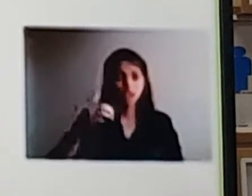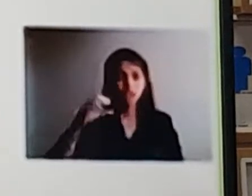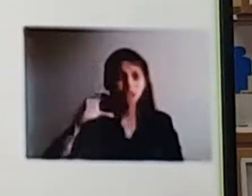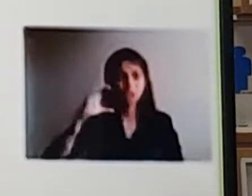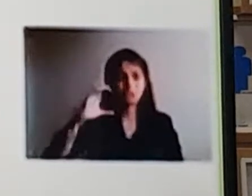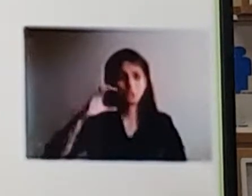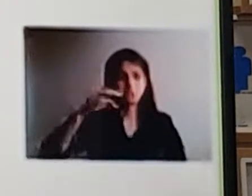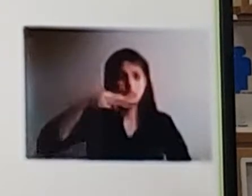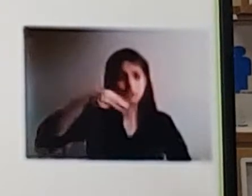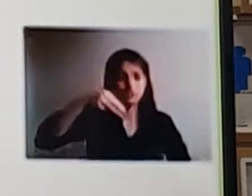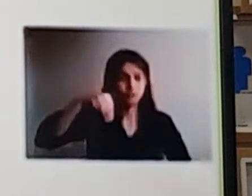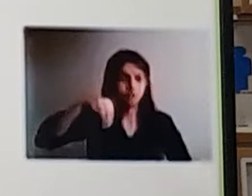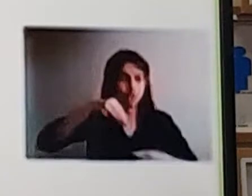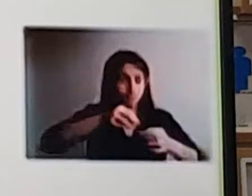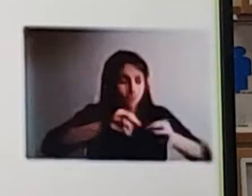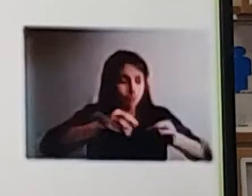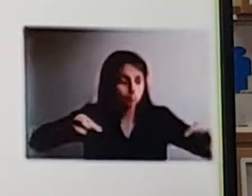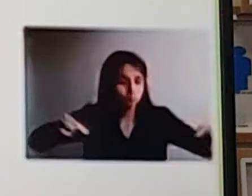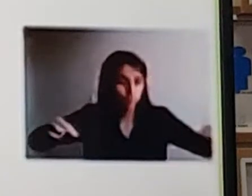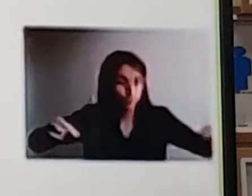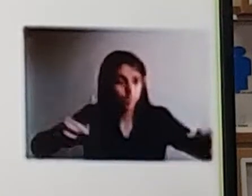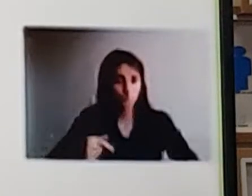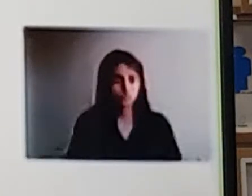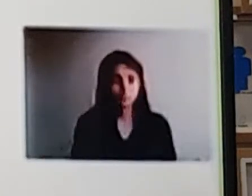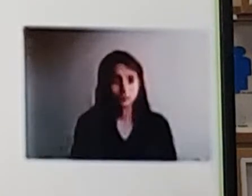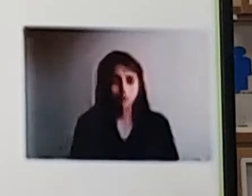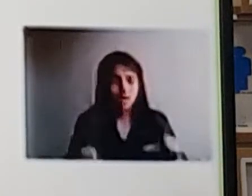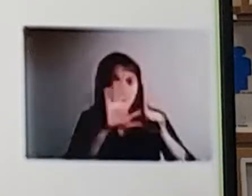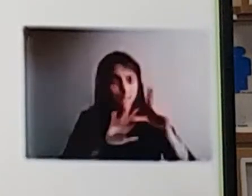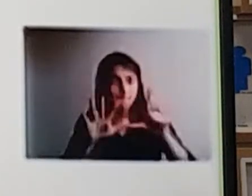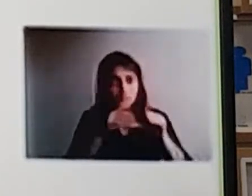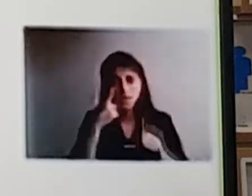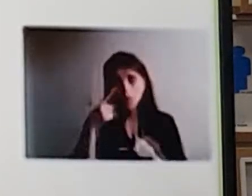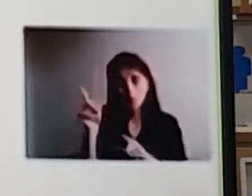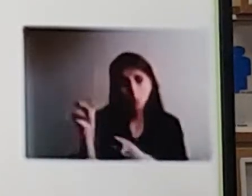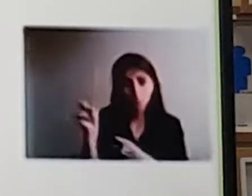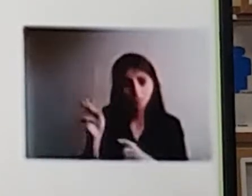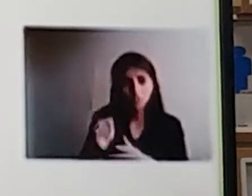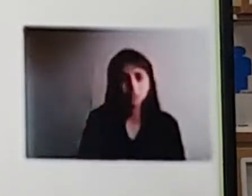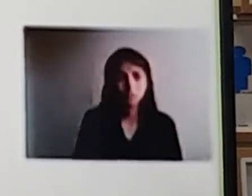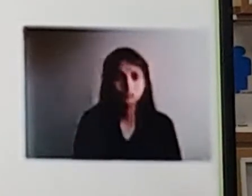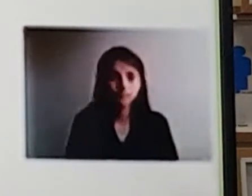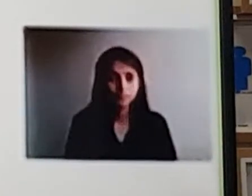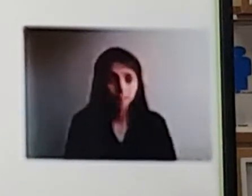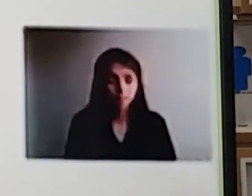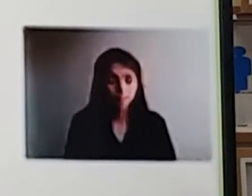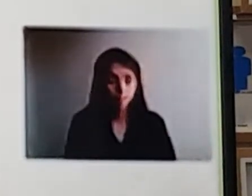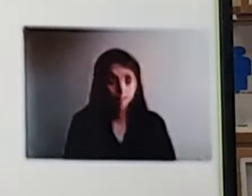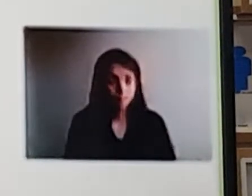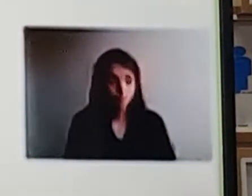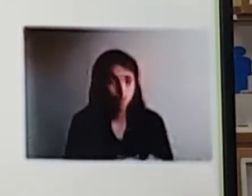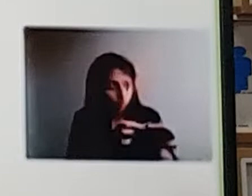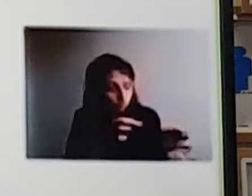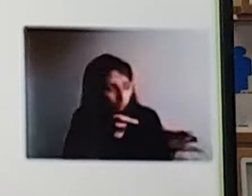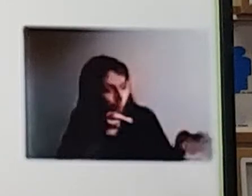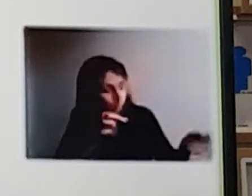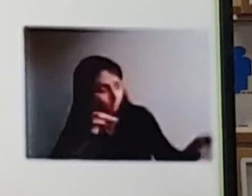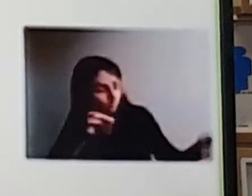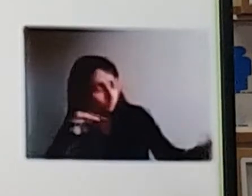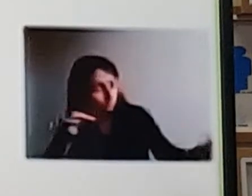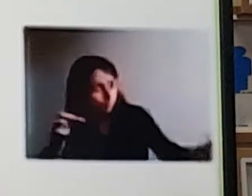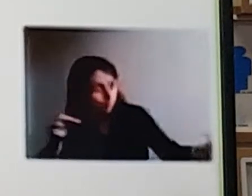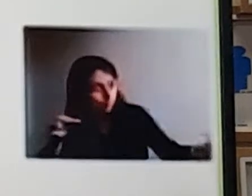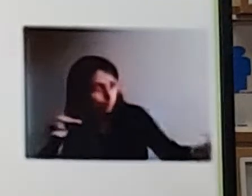As you see now, they will take the measurement of the ramp. So it is about 6 meters.